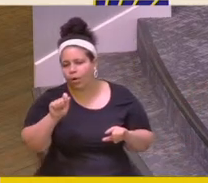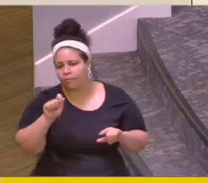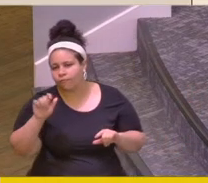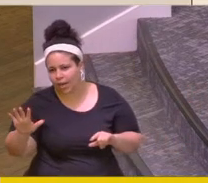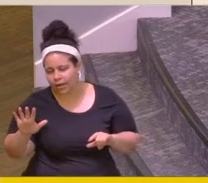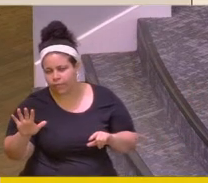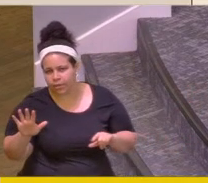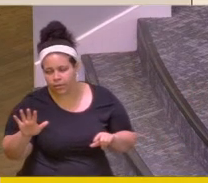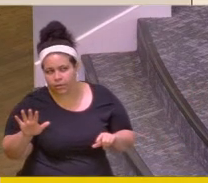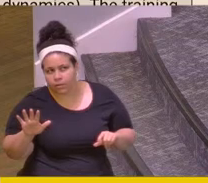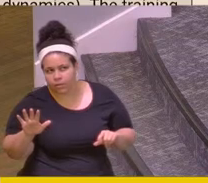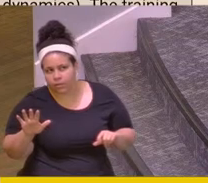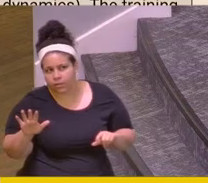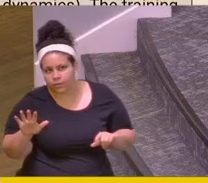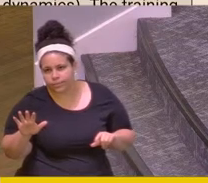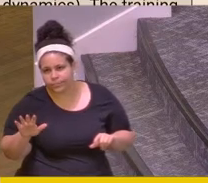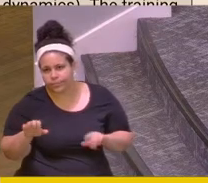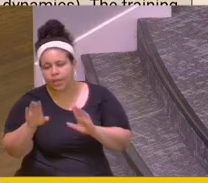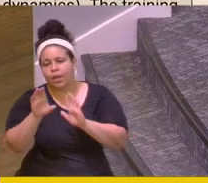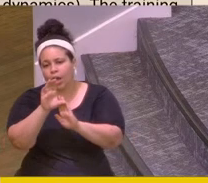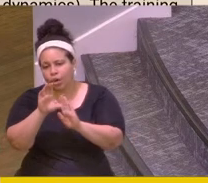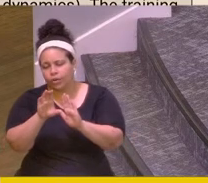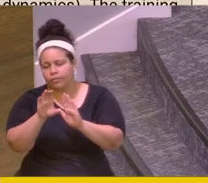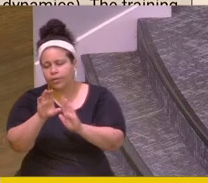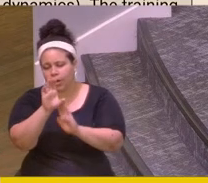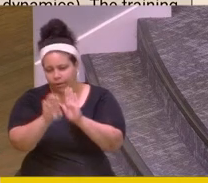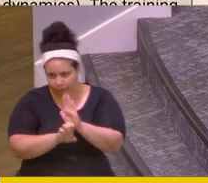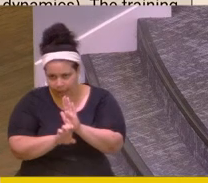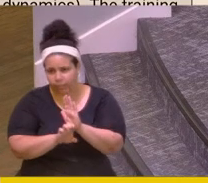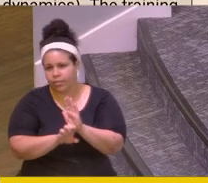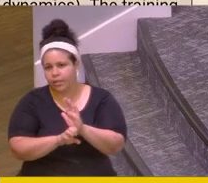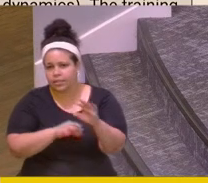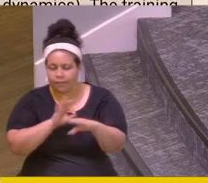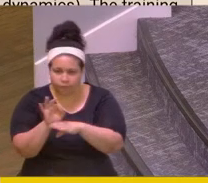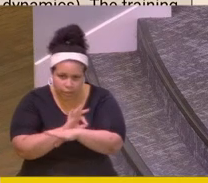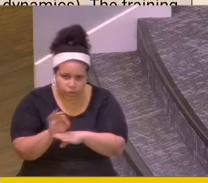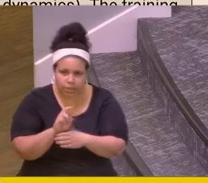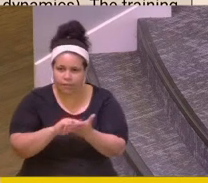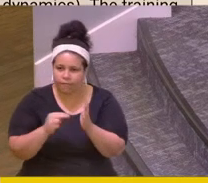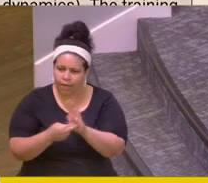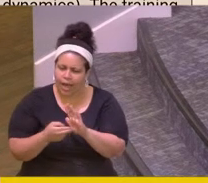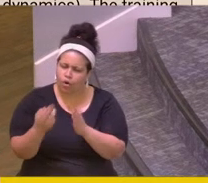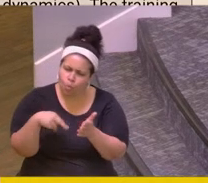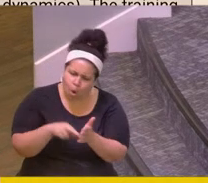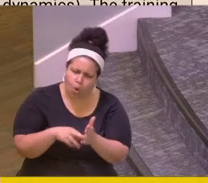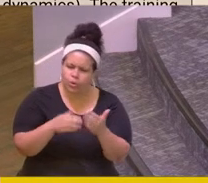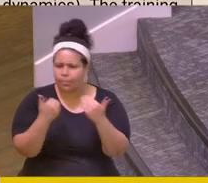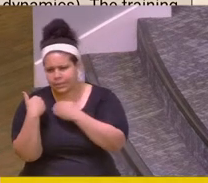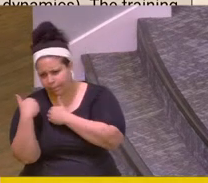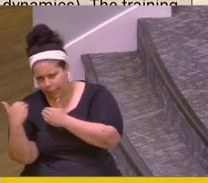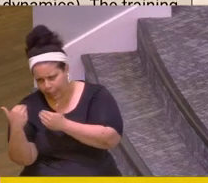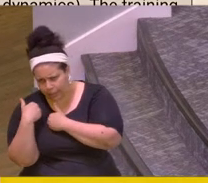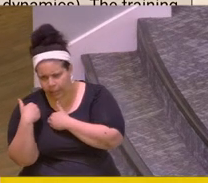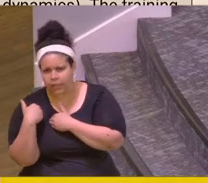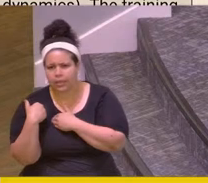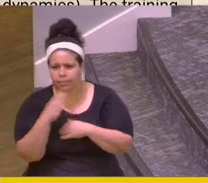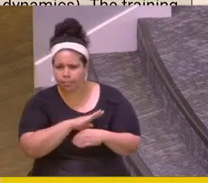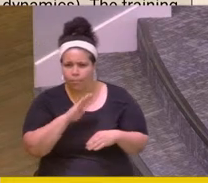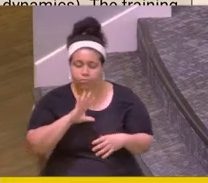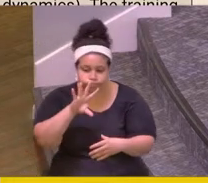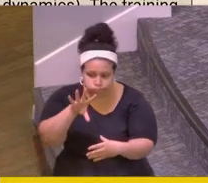which is adhering to code of ethics and functioning within defined roles and responsibilities, the board has engaged in